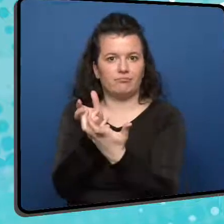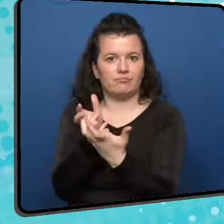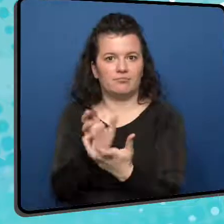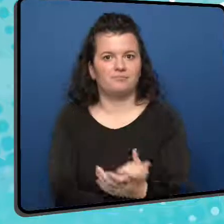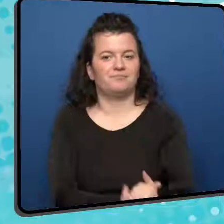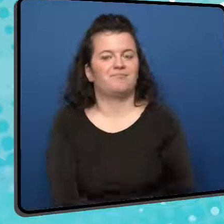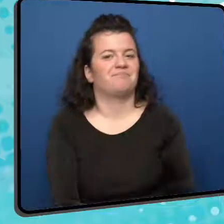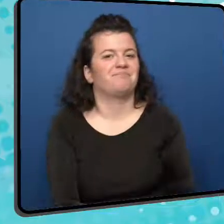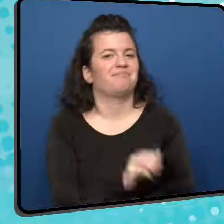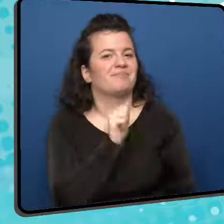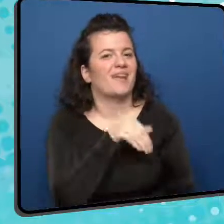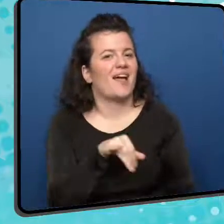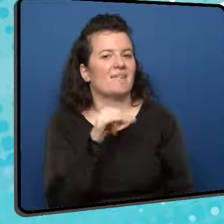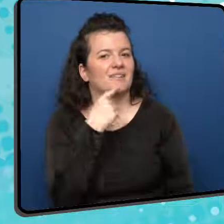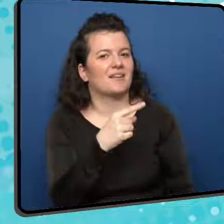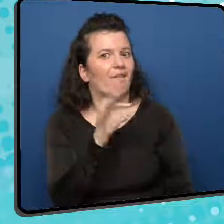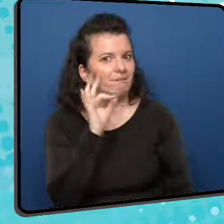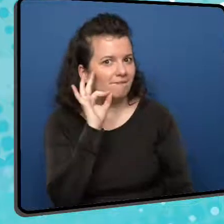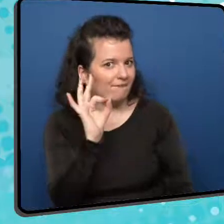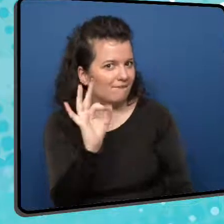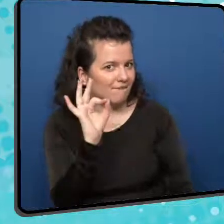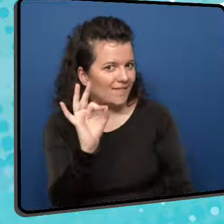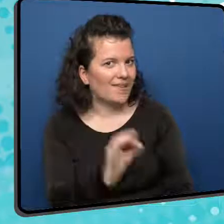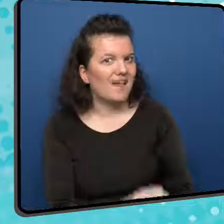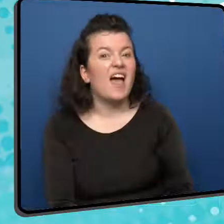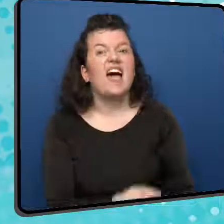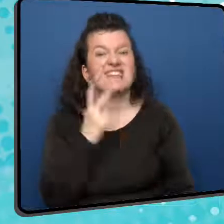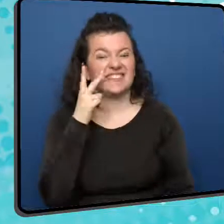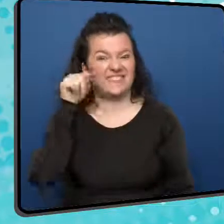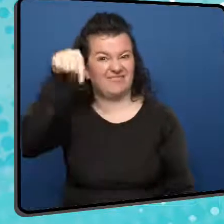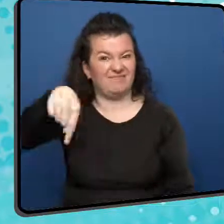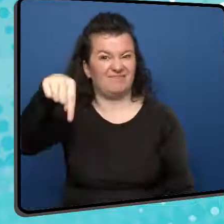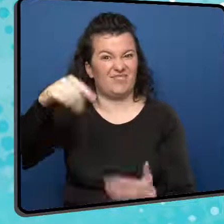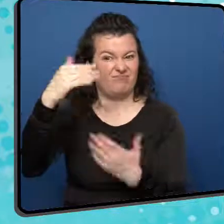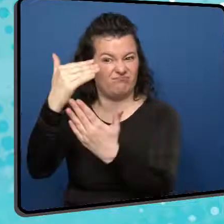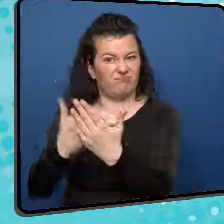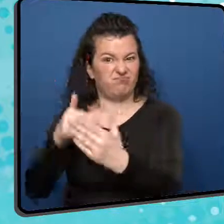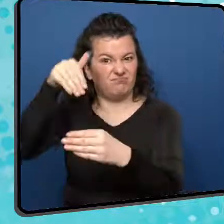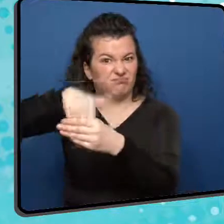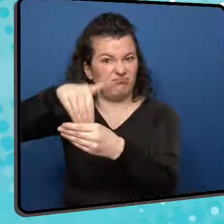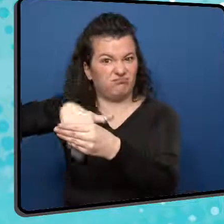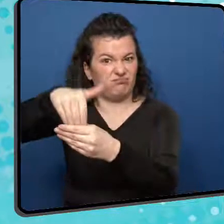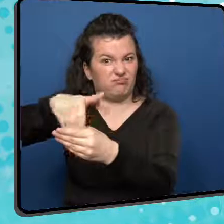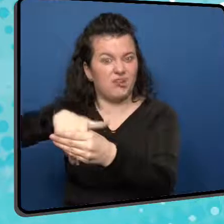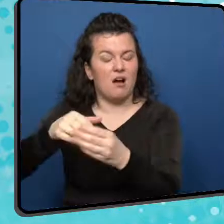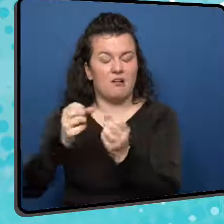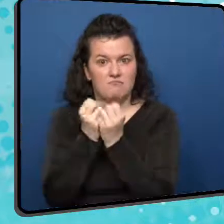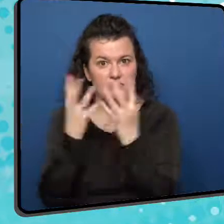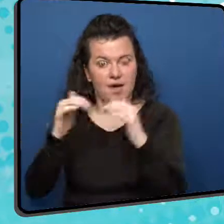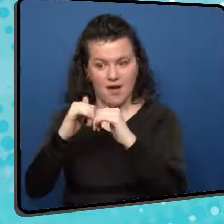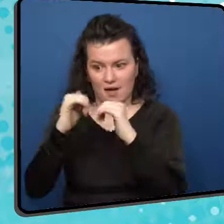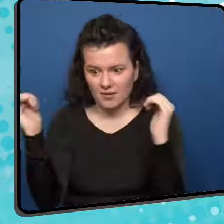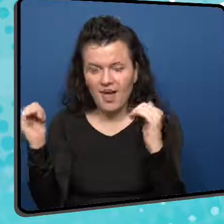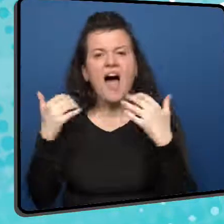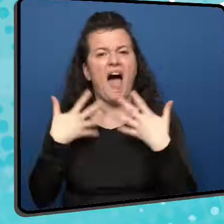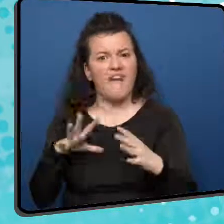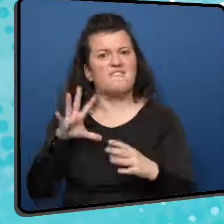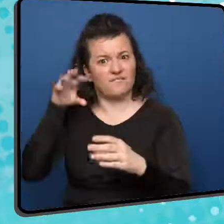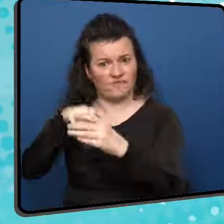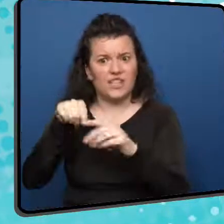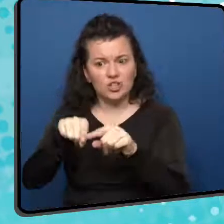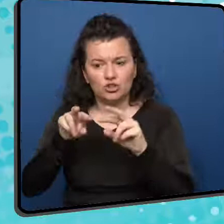Fantastic. There's a lot going on in that repository. I've worked with that repository, so this is exciting to have you on the show. What type